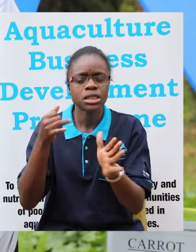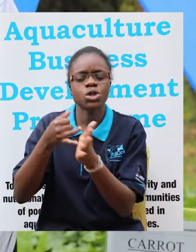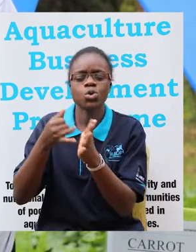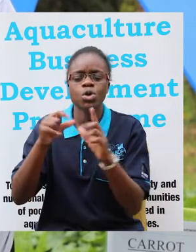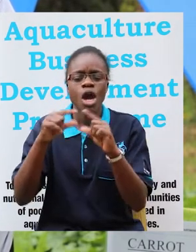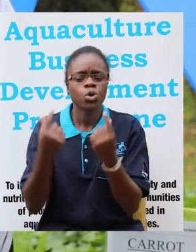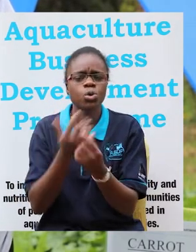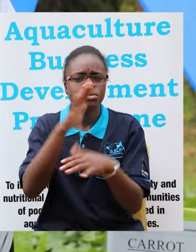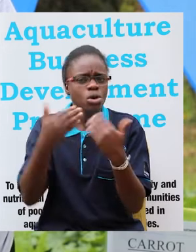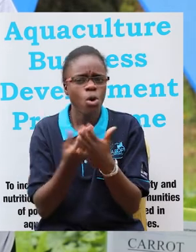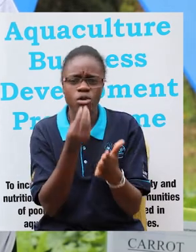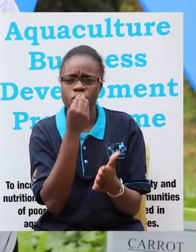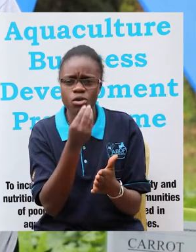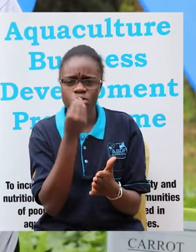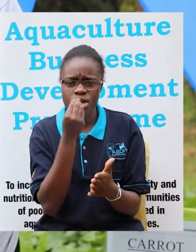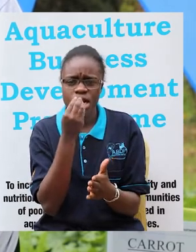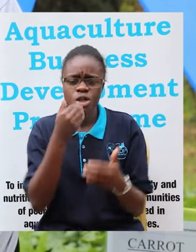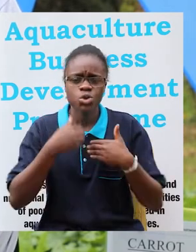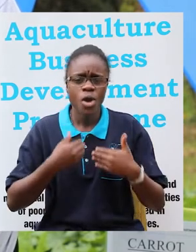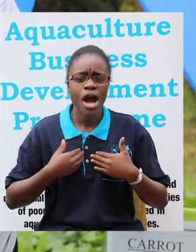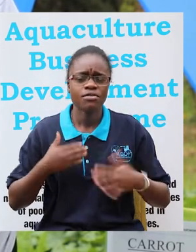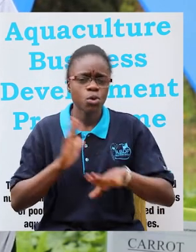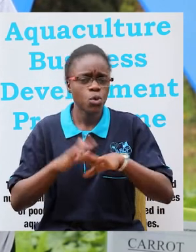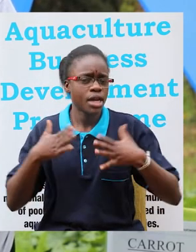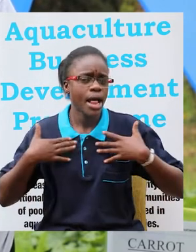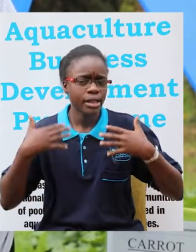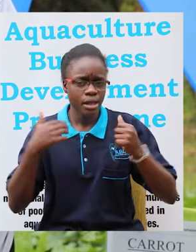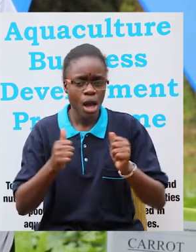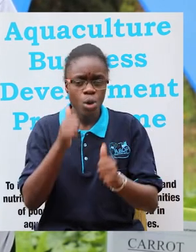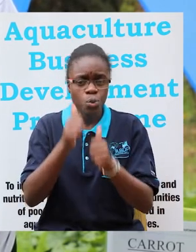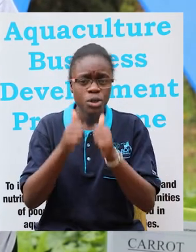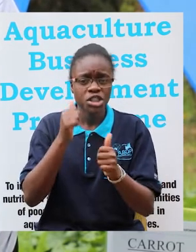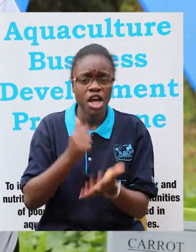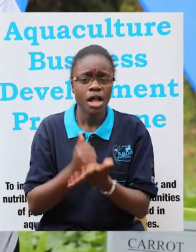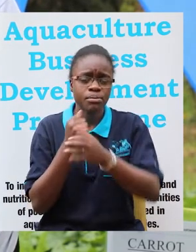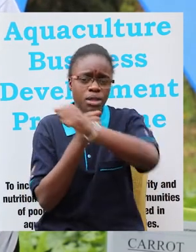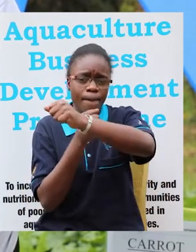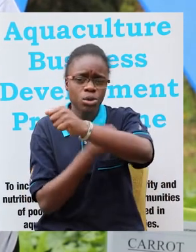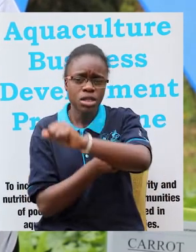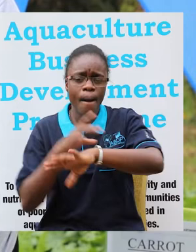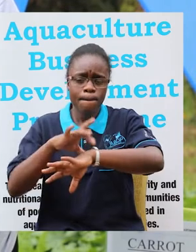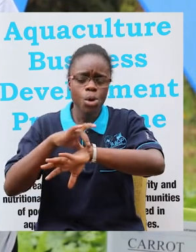diverse diets that are rich in different micronutrients, that are rich